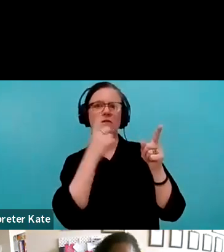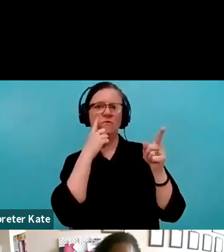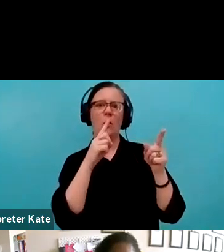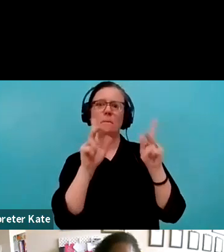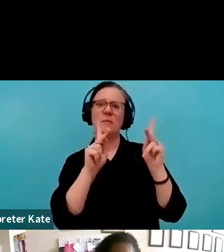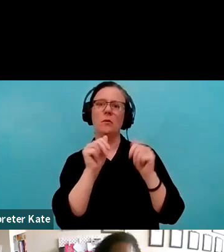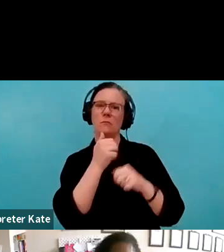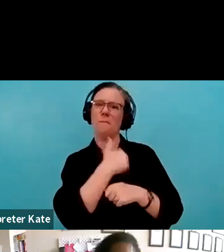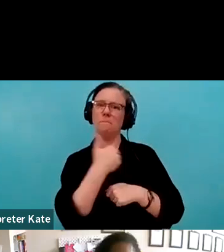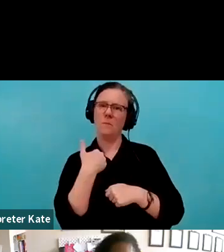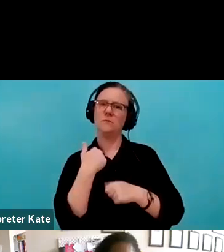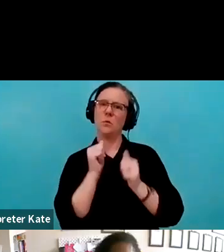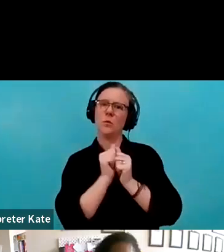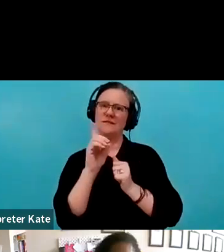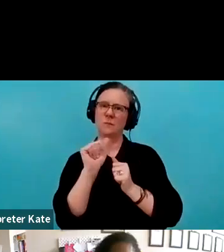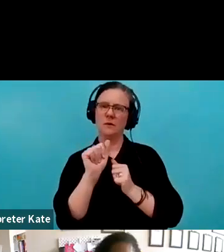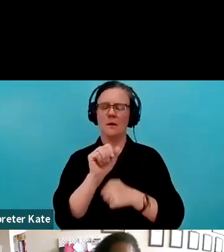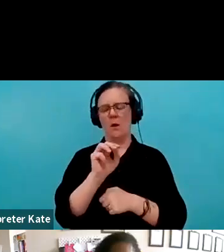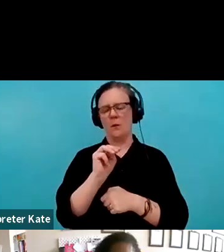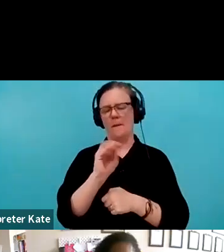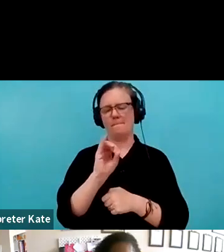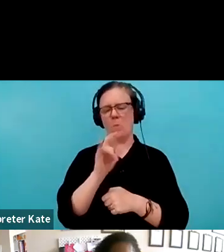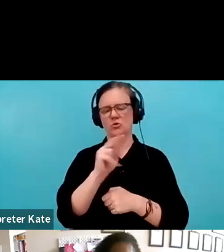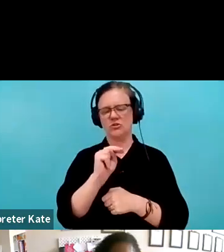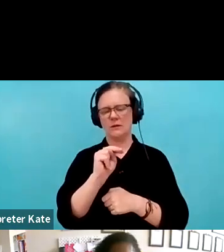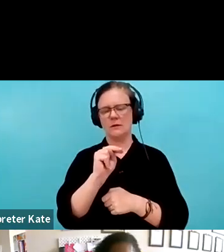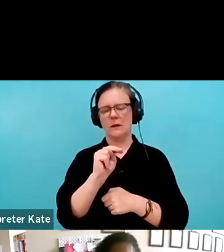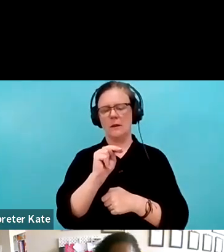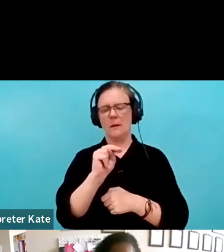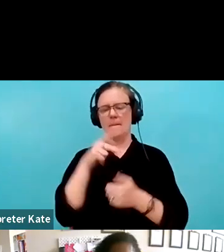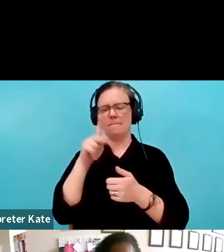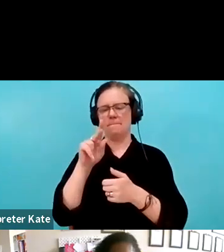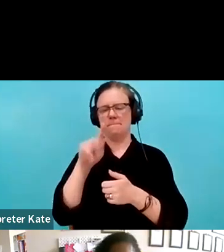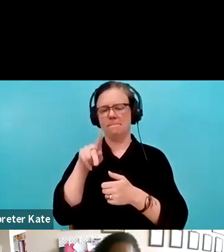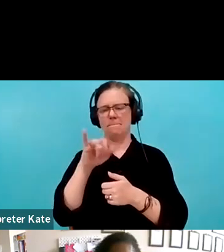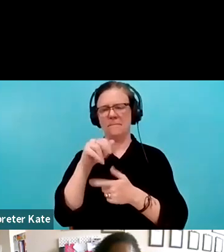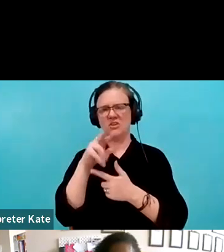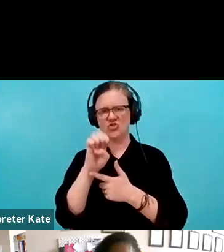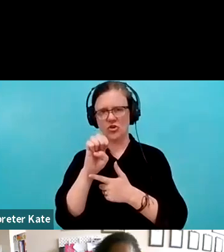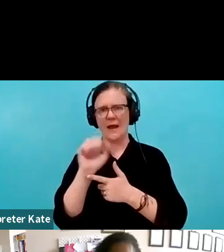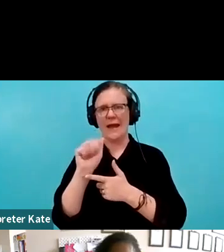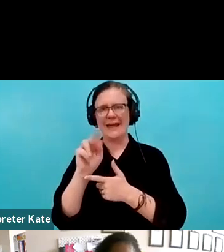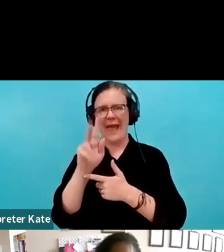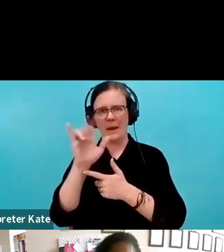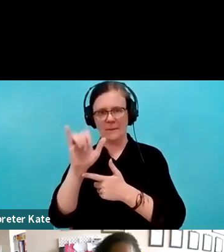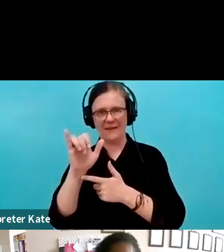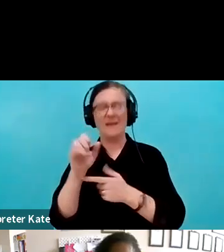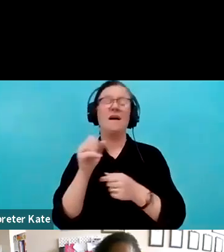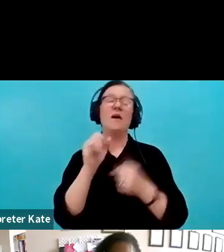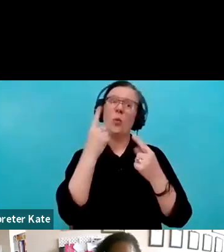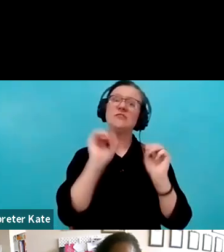with disabilities, but which is really a much broader thing, is that people have to be willing to identify as